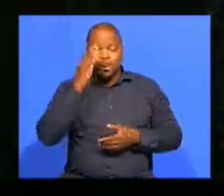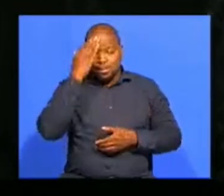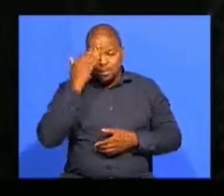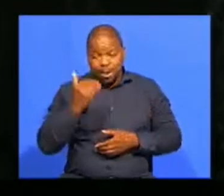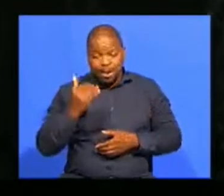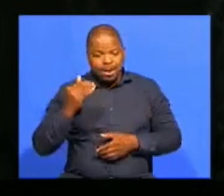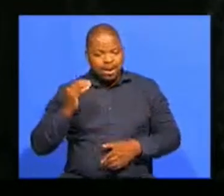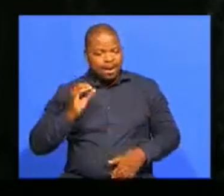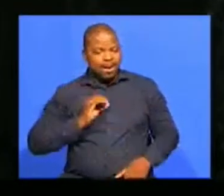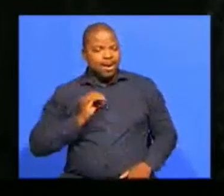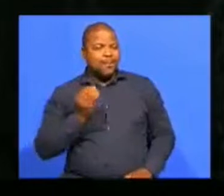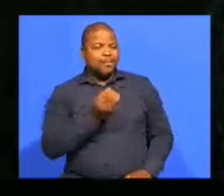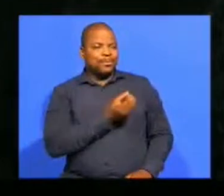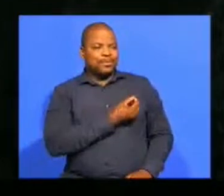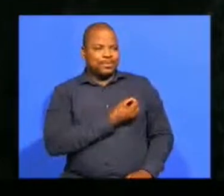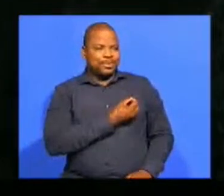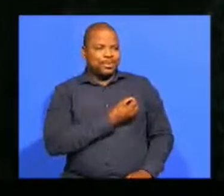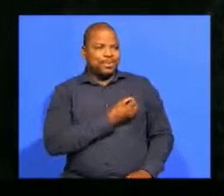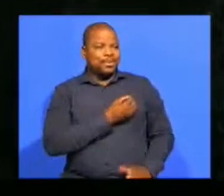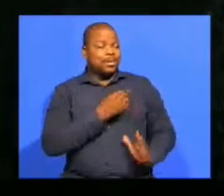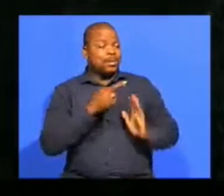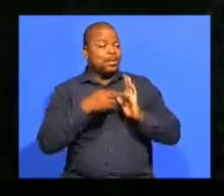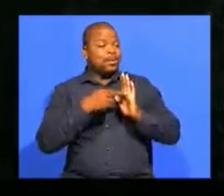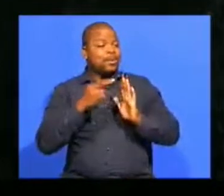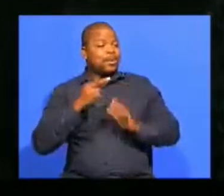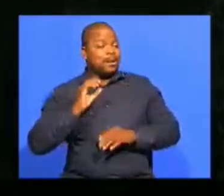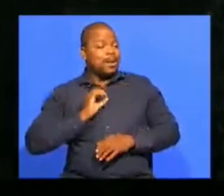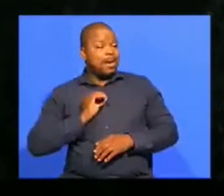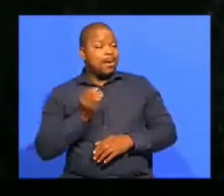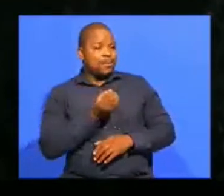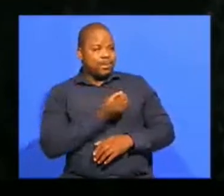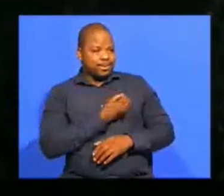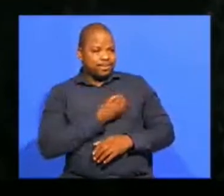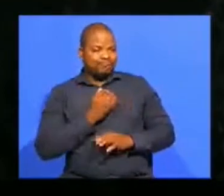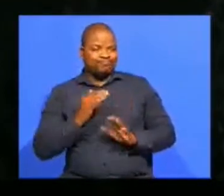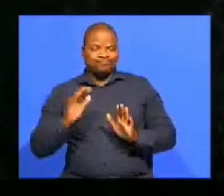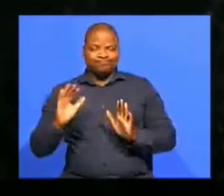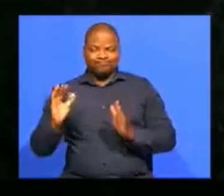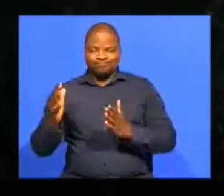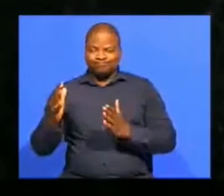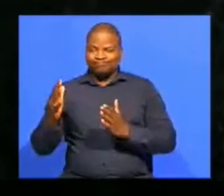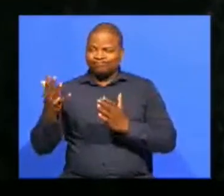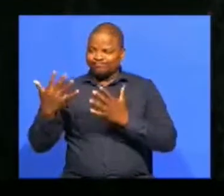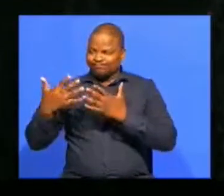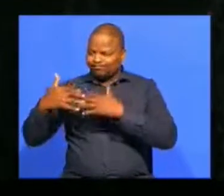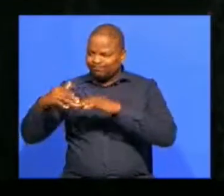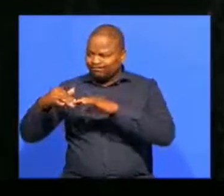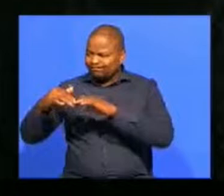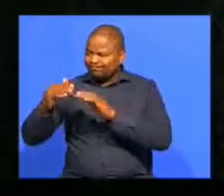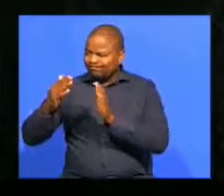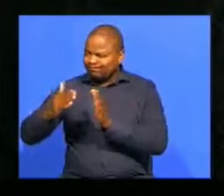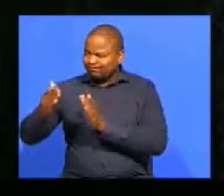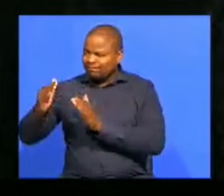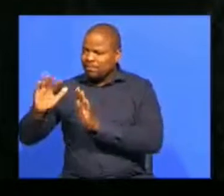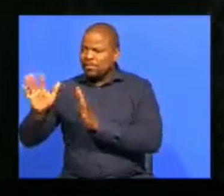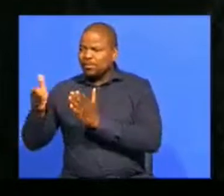of our common position with respect to how we look at the multilateral order. And so in coming